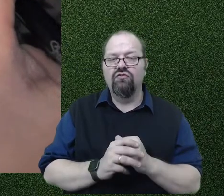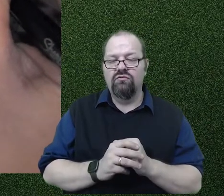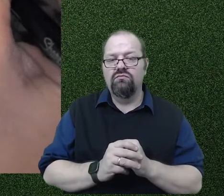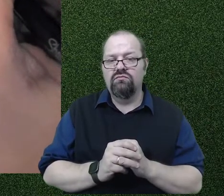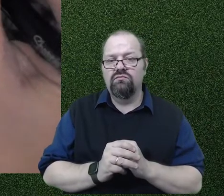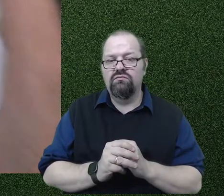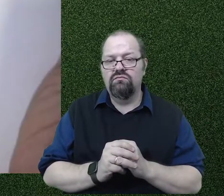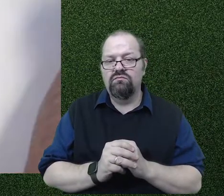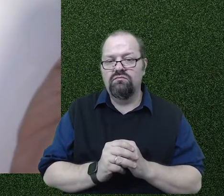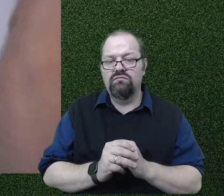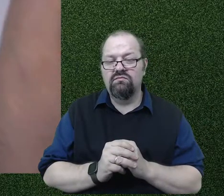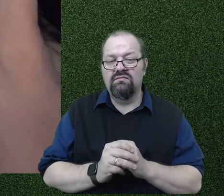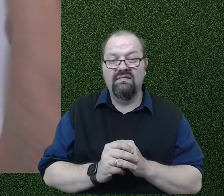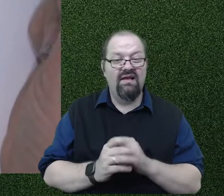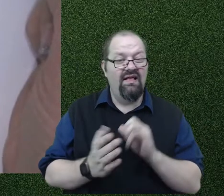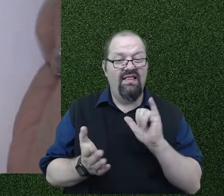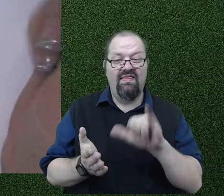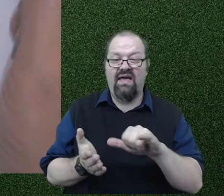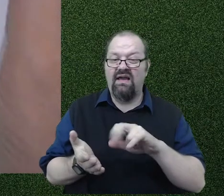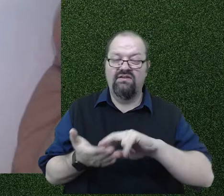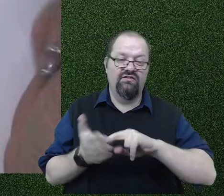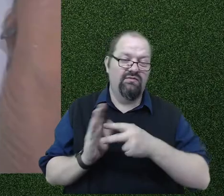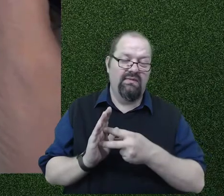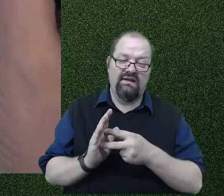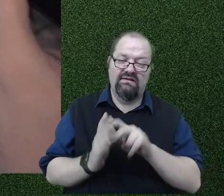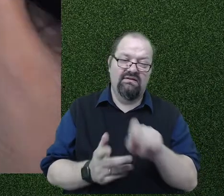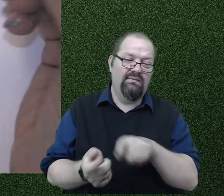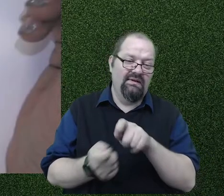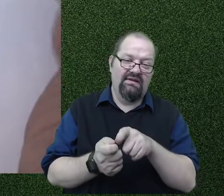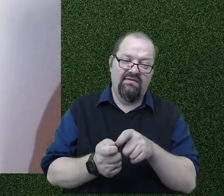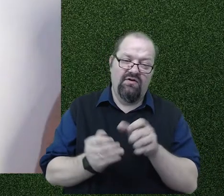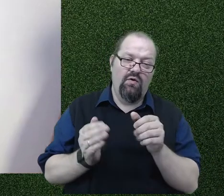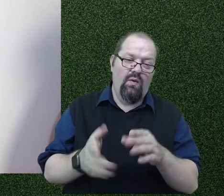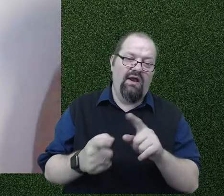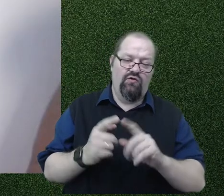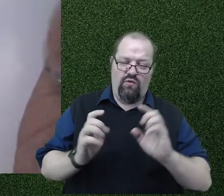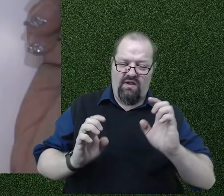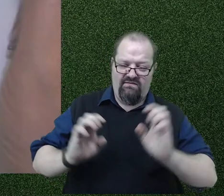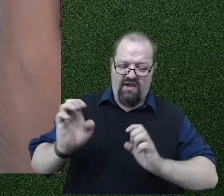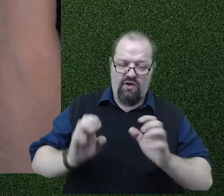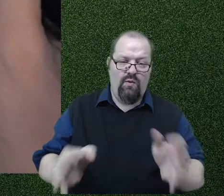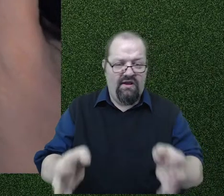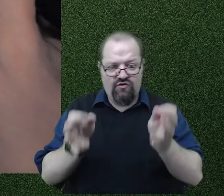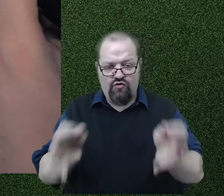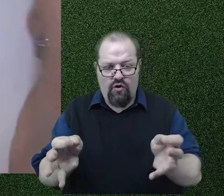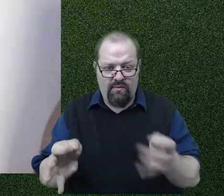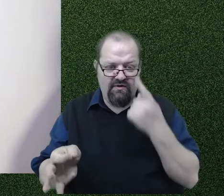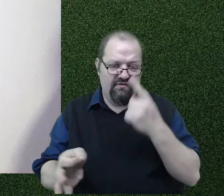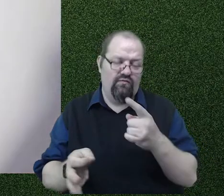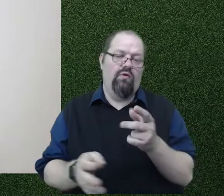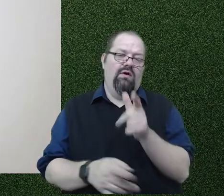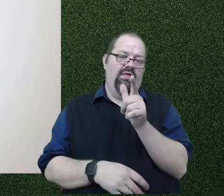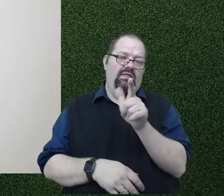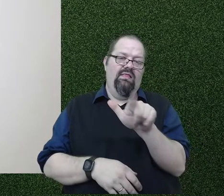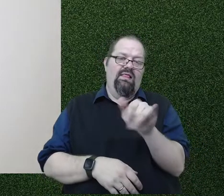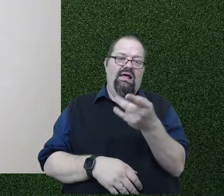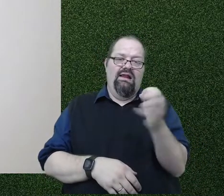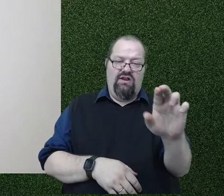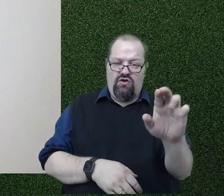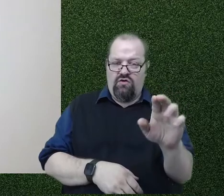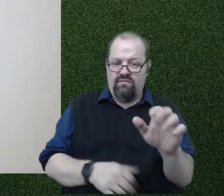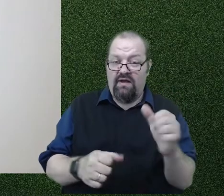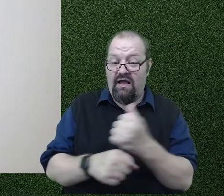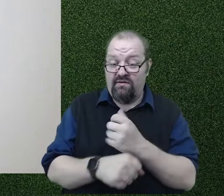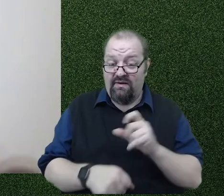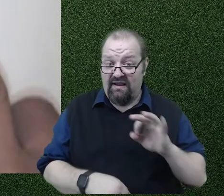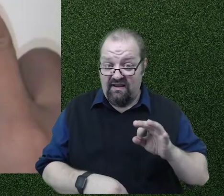And that's just a particular way of evaluating determinants in linear algebra. If you haven't had linear algebra yet,